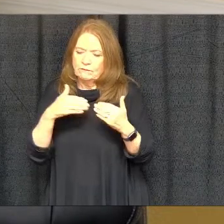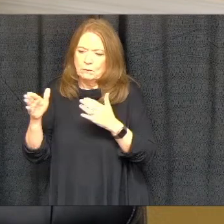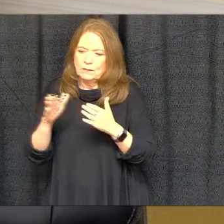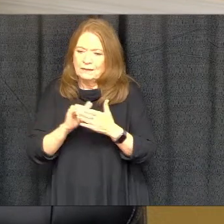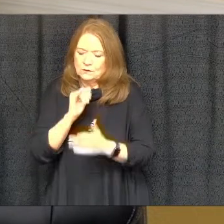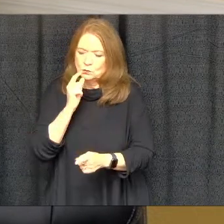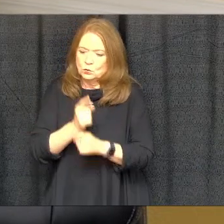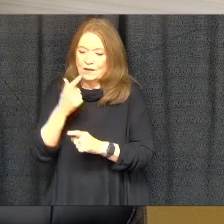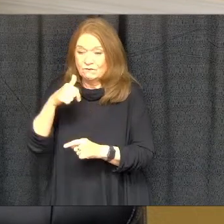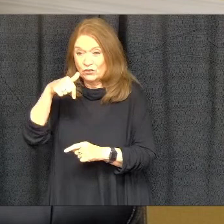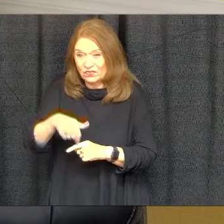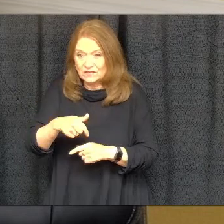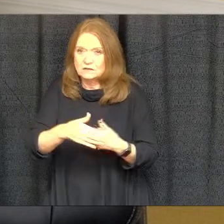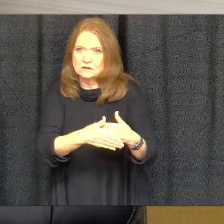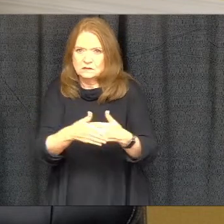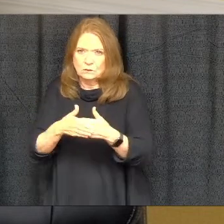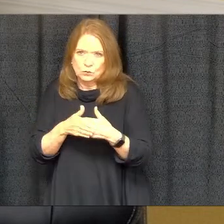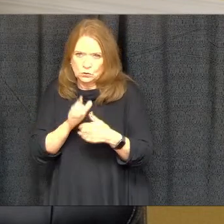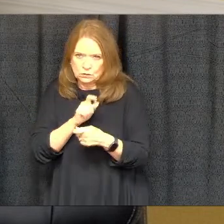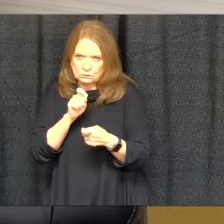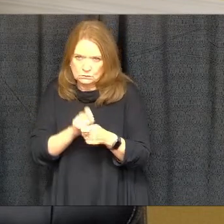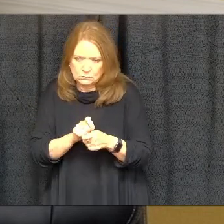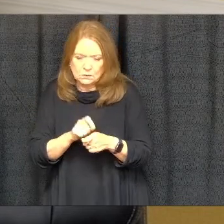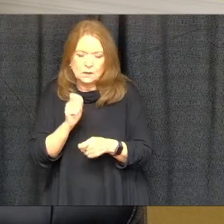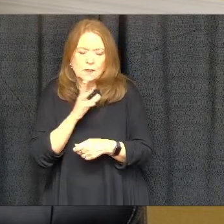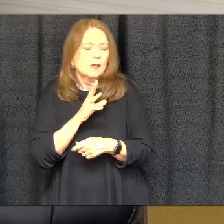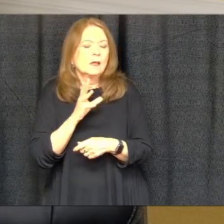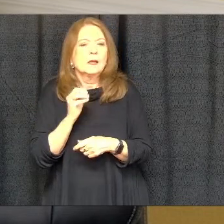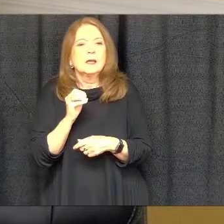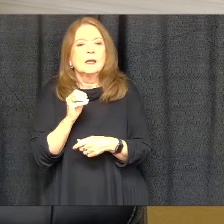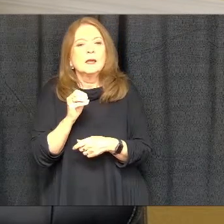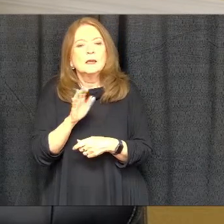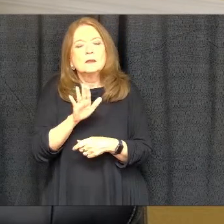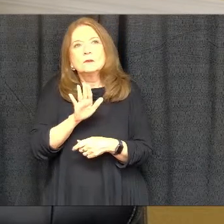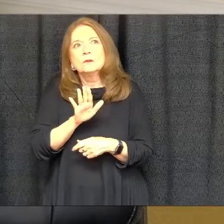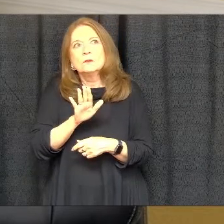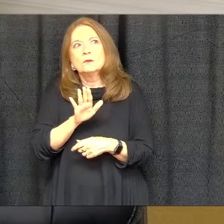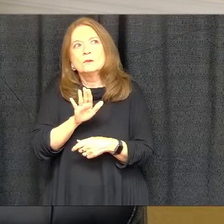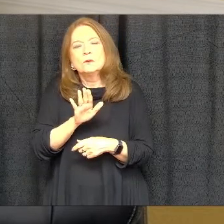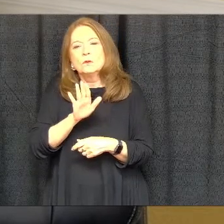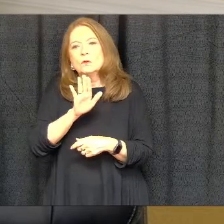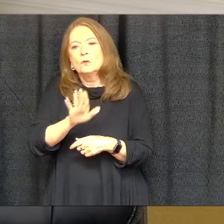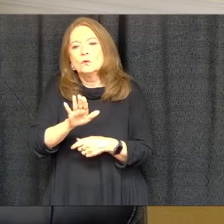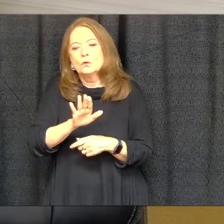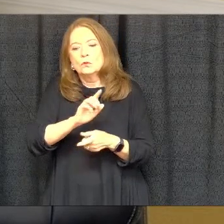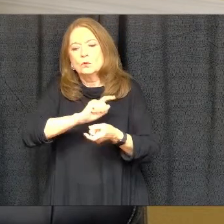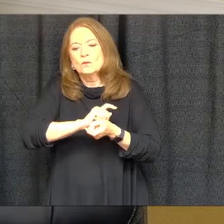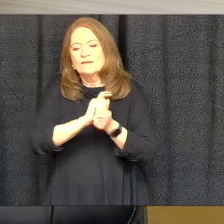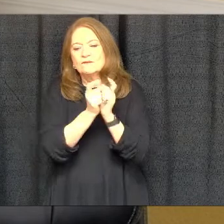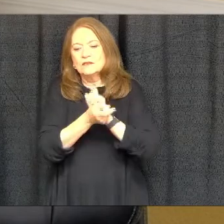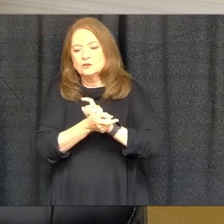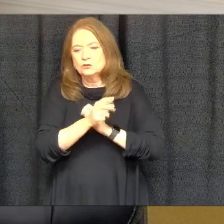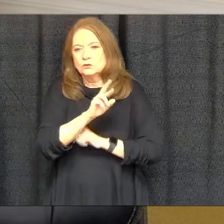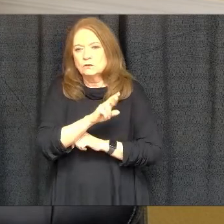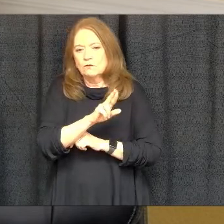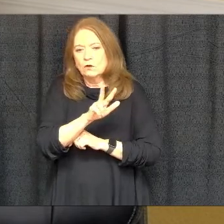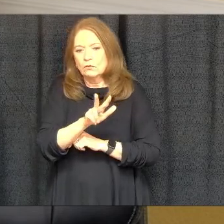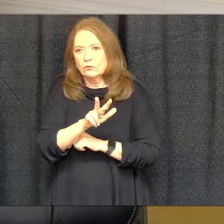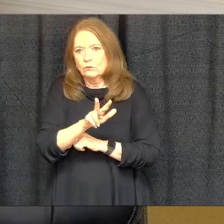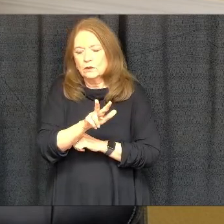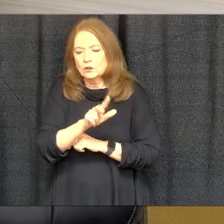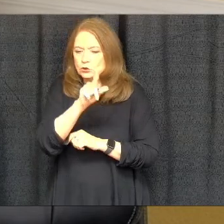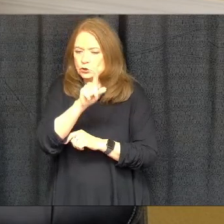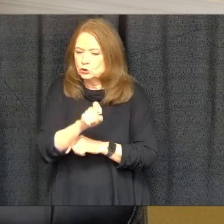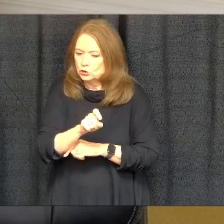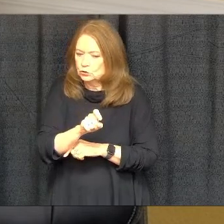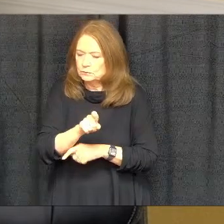this neighborhood, and that your revision of R3 should have been